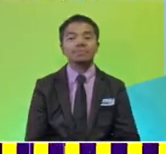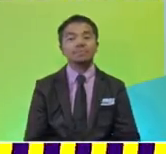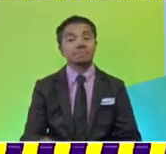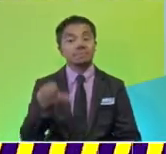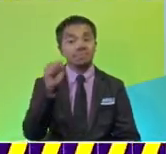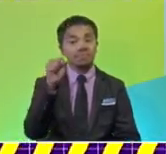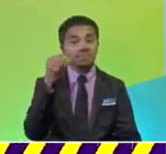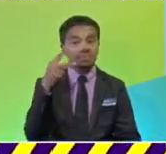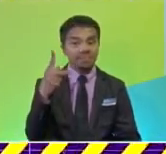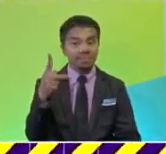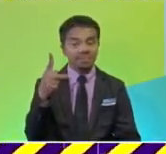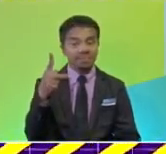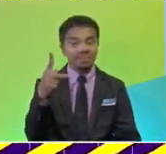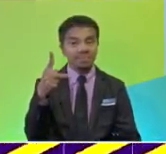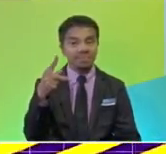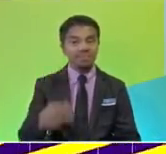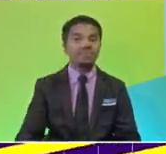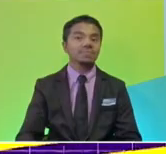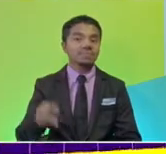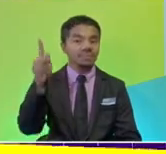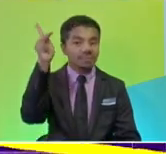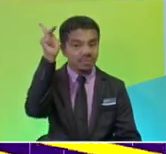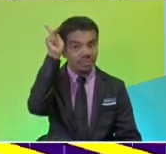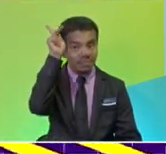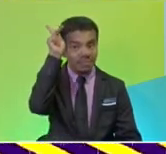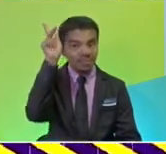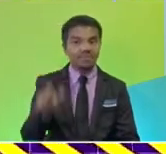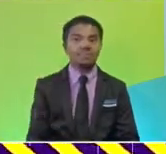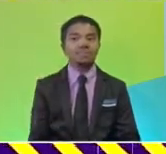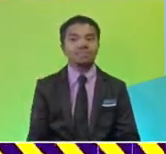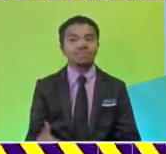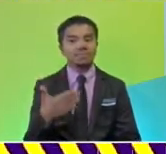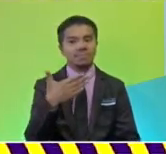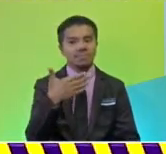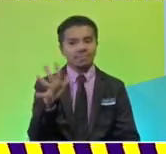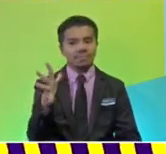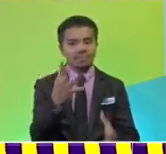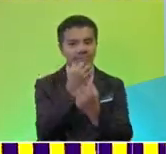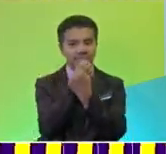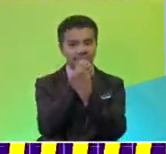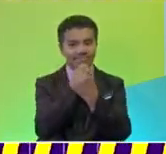Baru, Kelantan. Okay, hi everyone. Are you ready for today's class? If you're ready, give me a thumbs up.